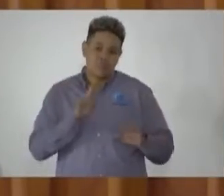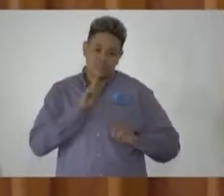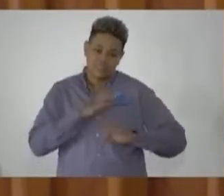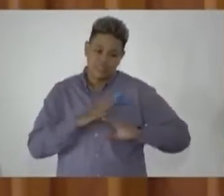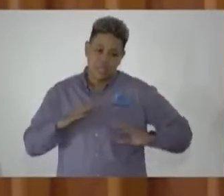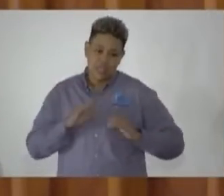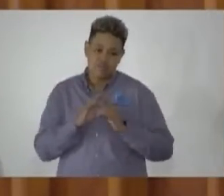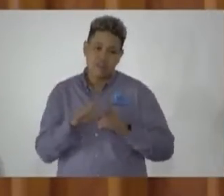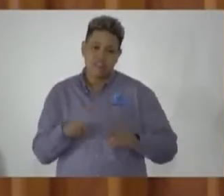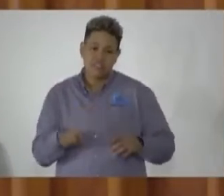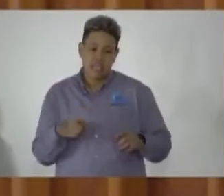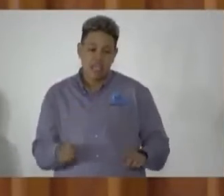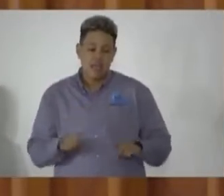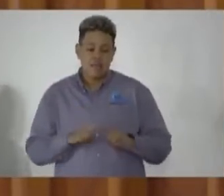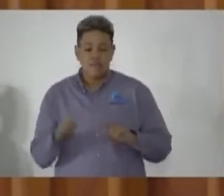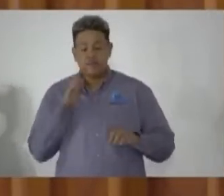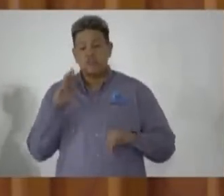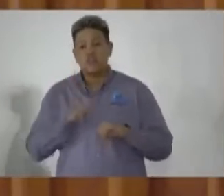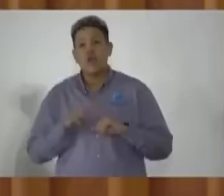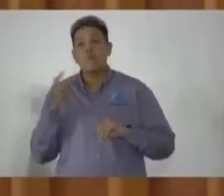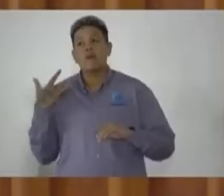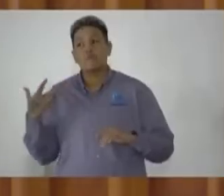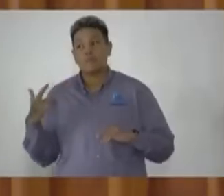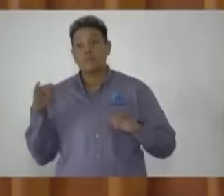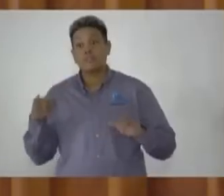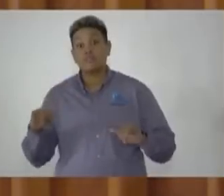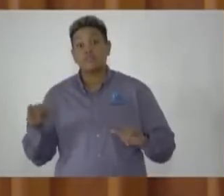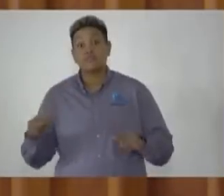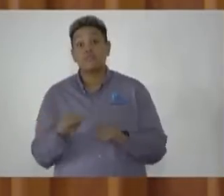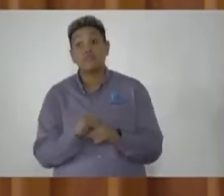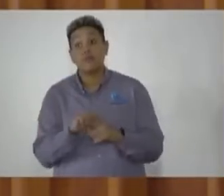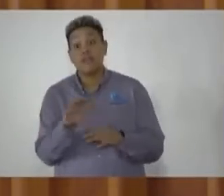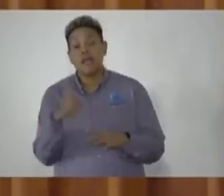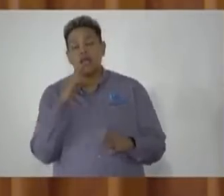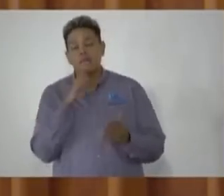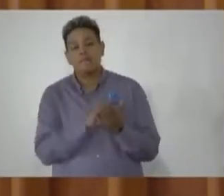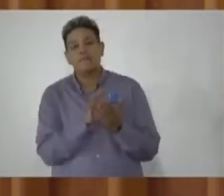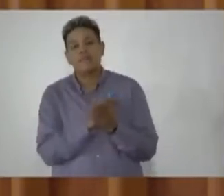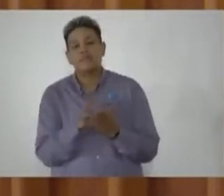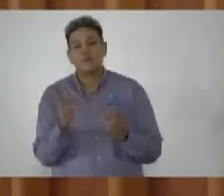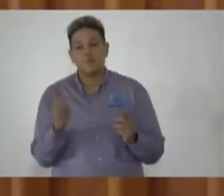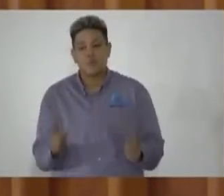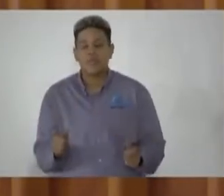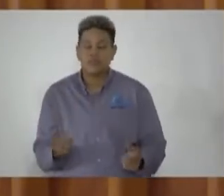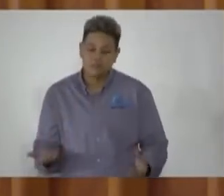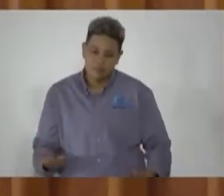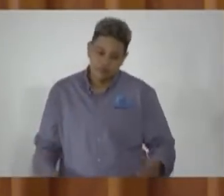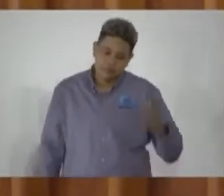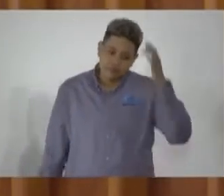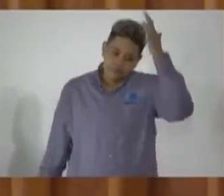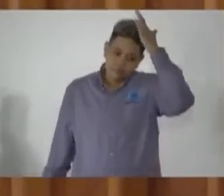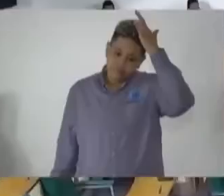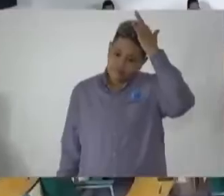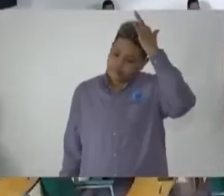on it. But in the normal course of things, the practice is that they are tabled as soon as possible.